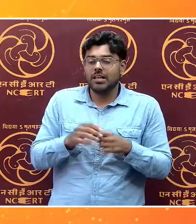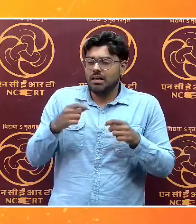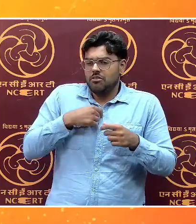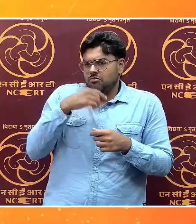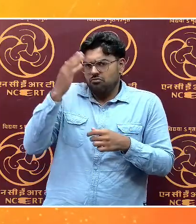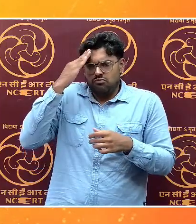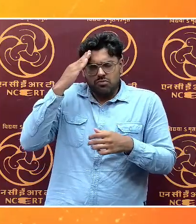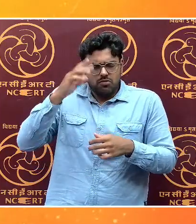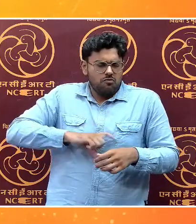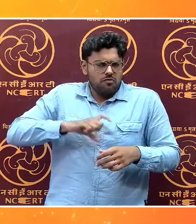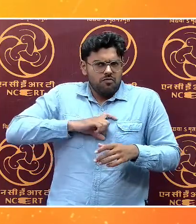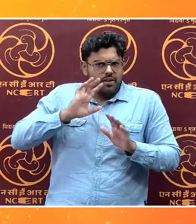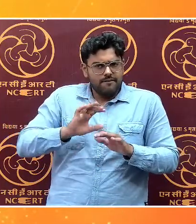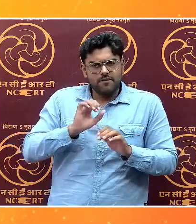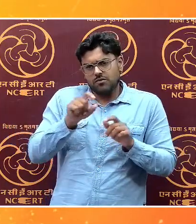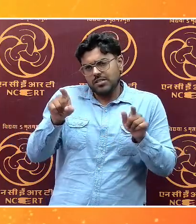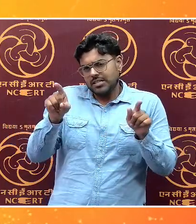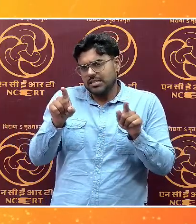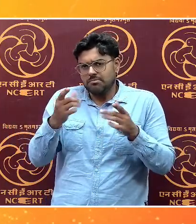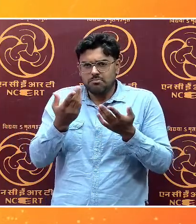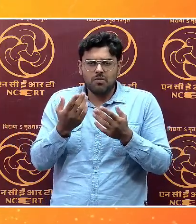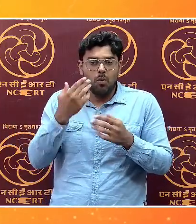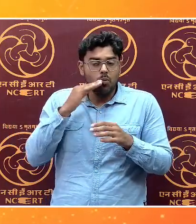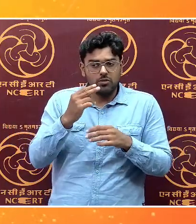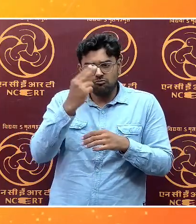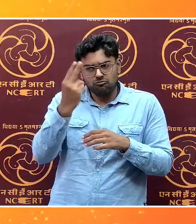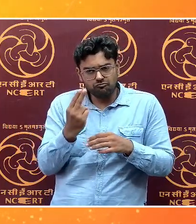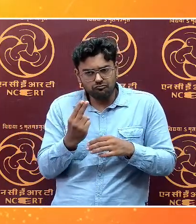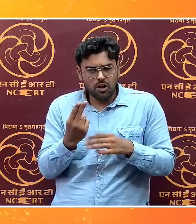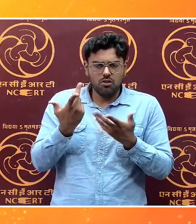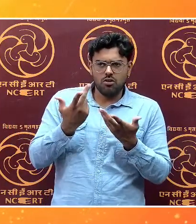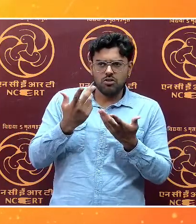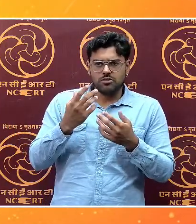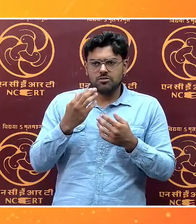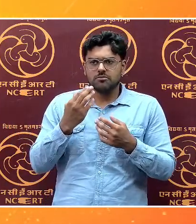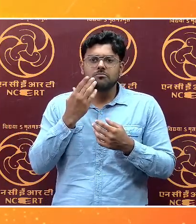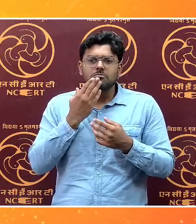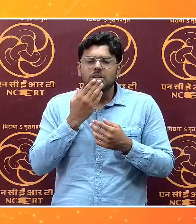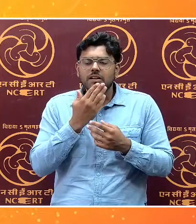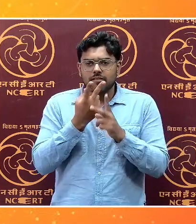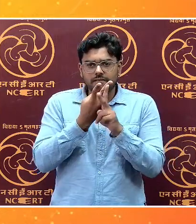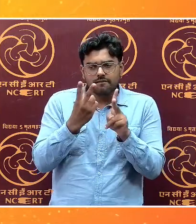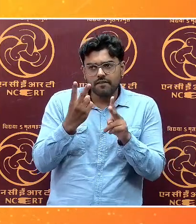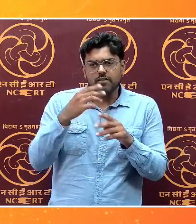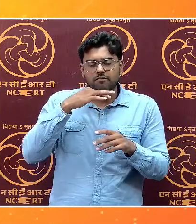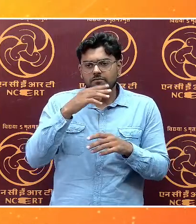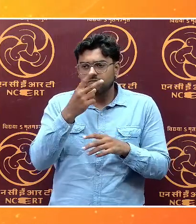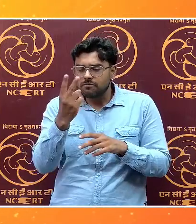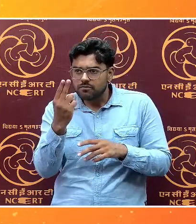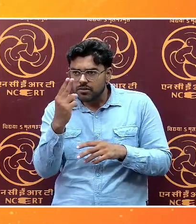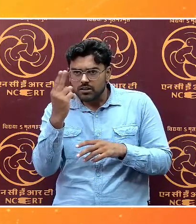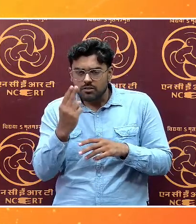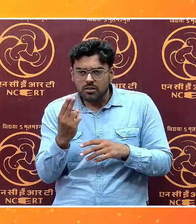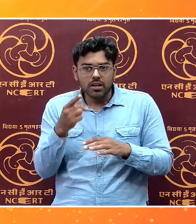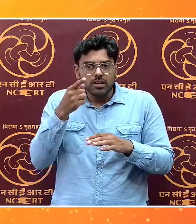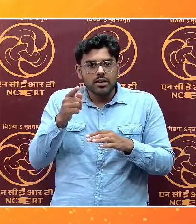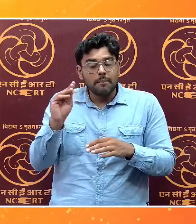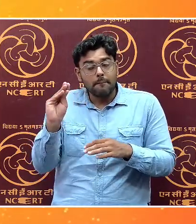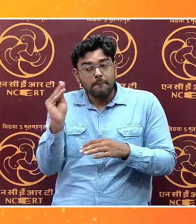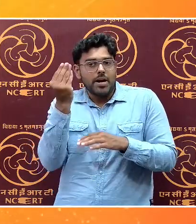then you will paint, and or when you will draw a picture, that picture will be better than this